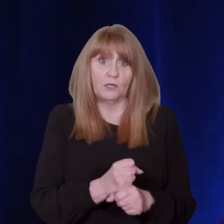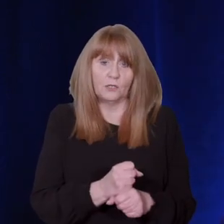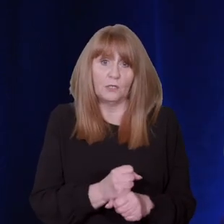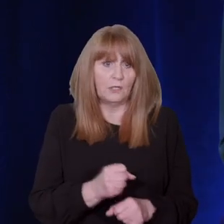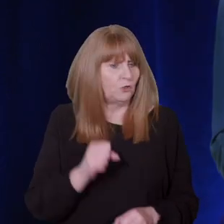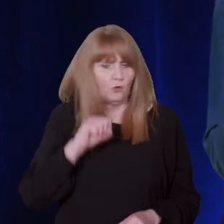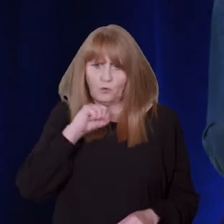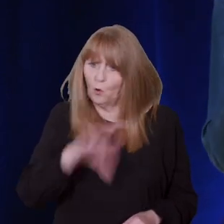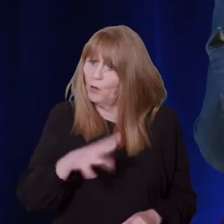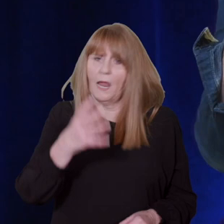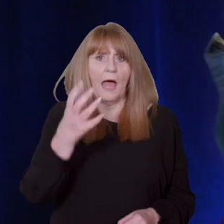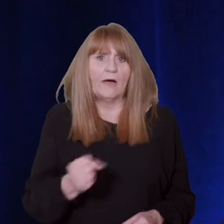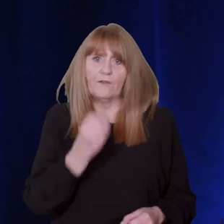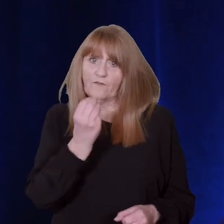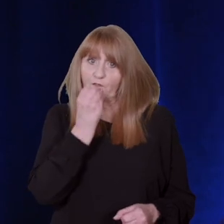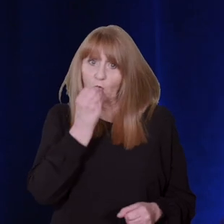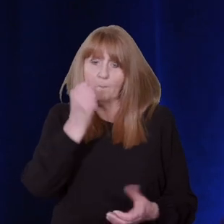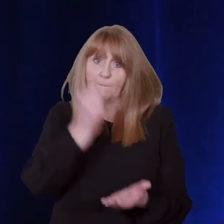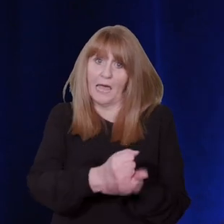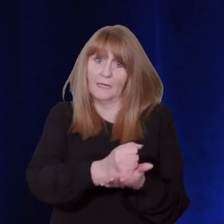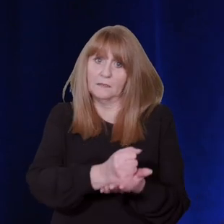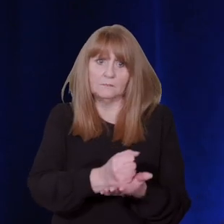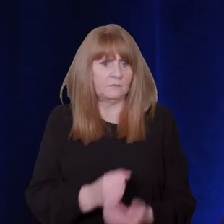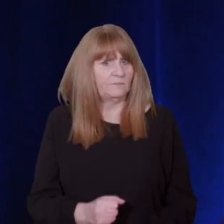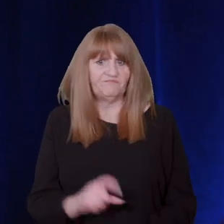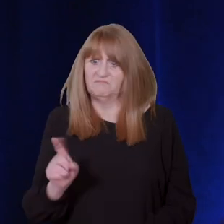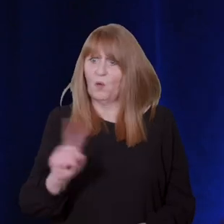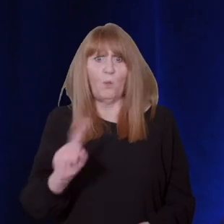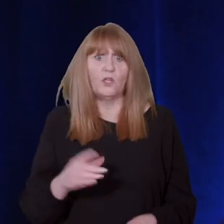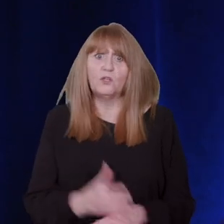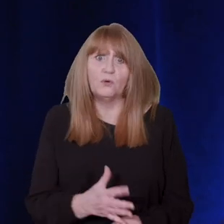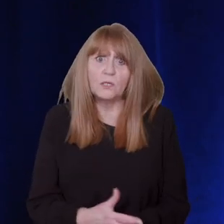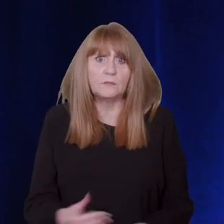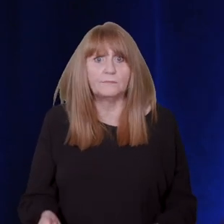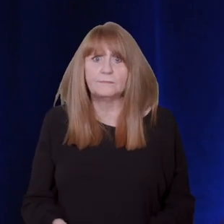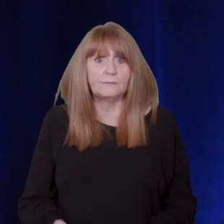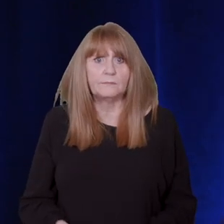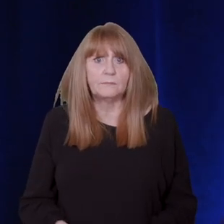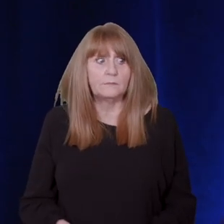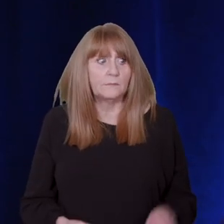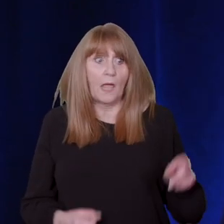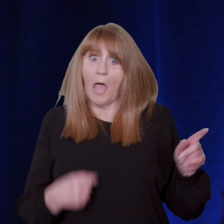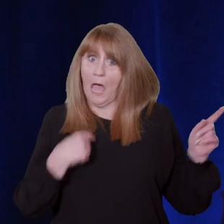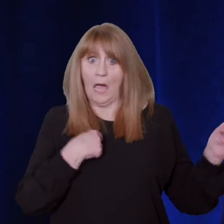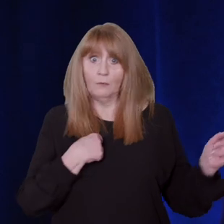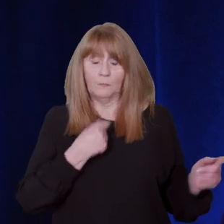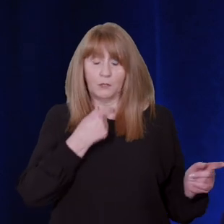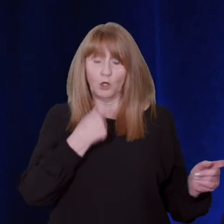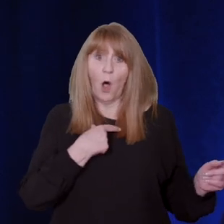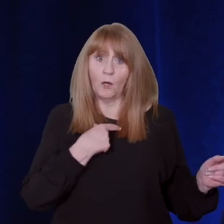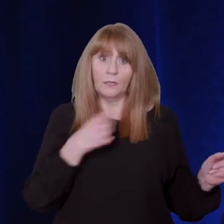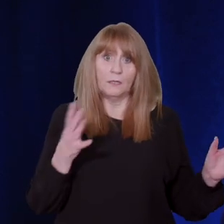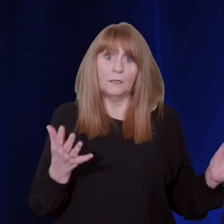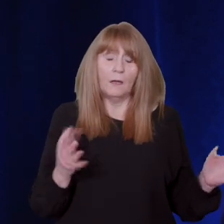strong speak. That is very specific. That is really practical, a practical challenge for